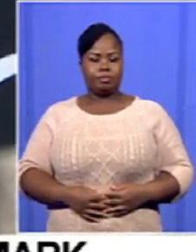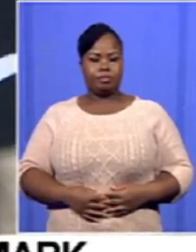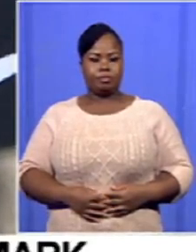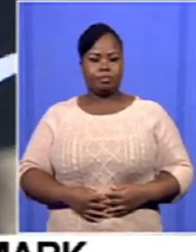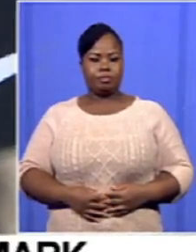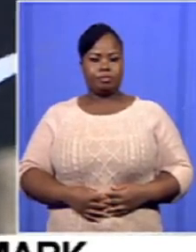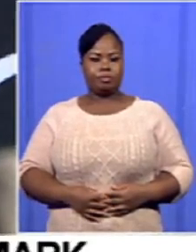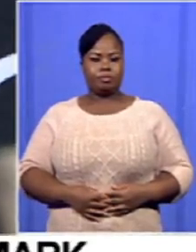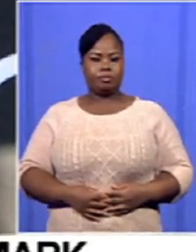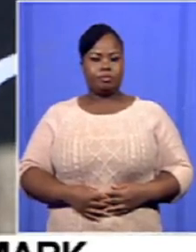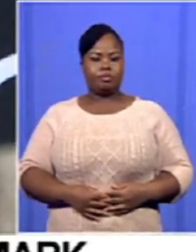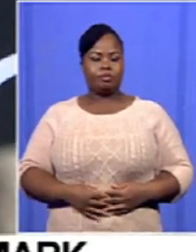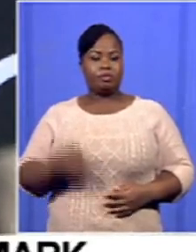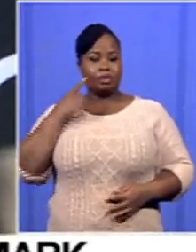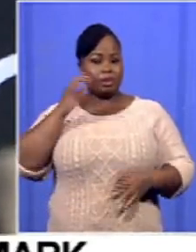The struggle is simple.